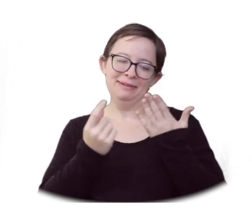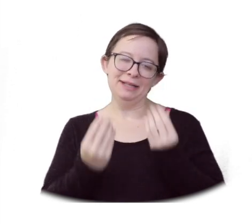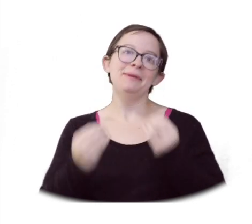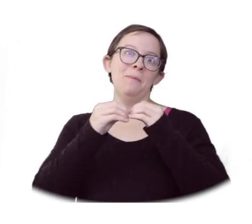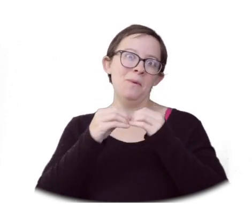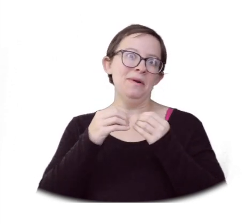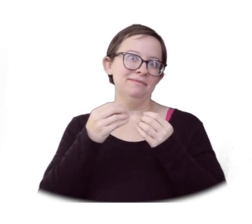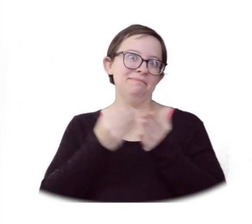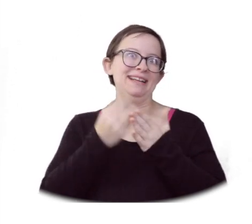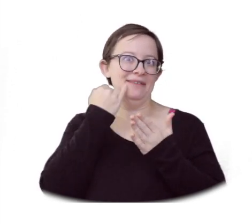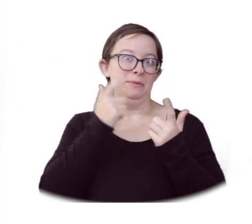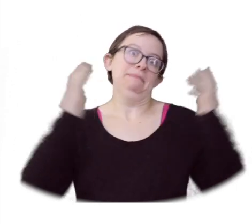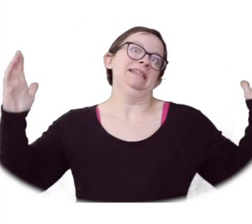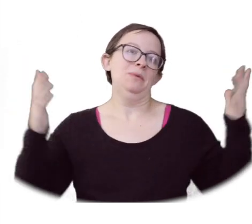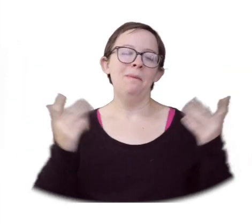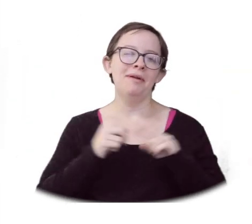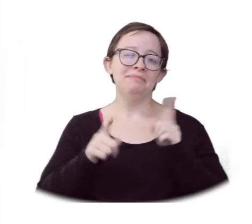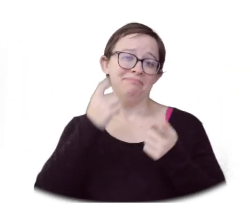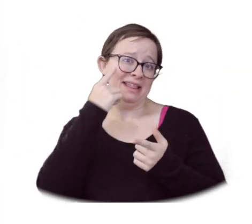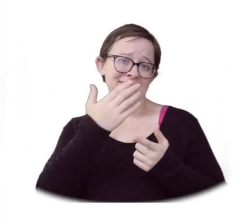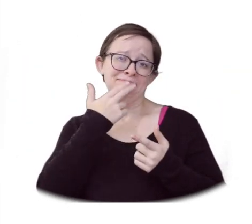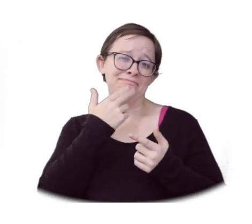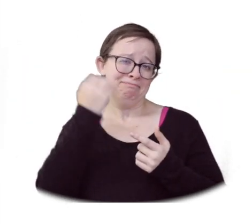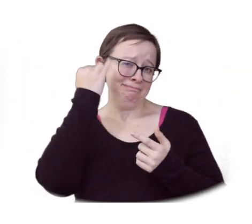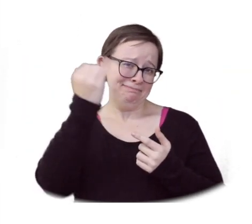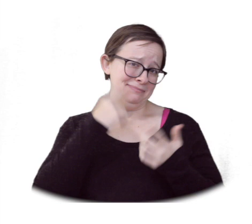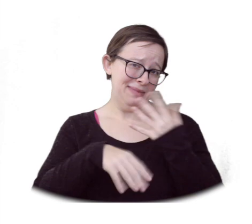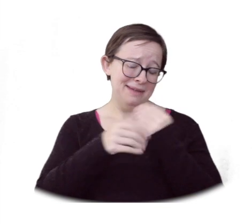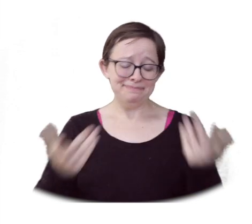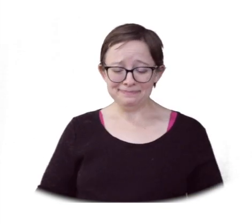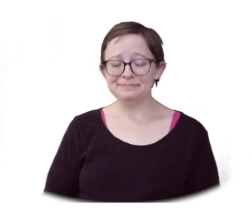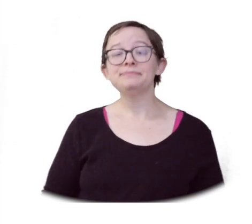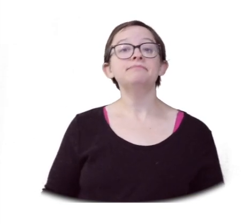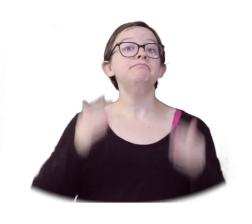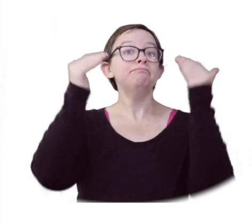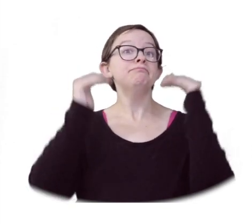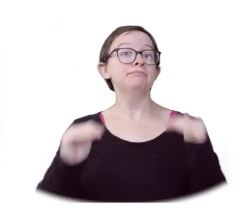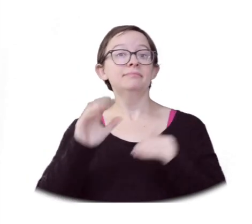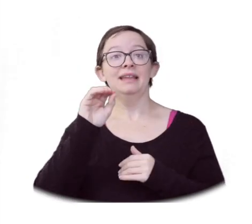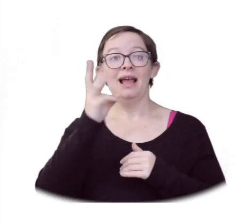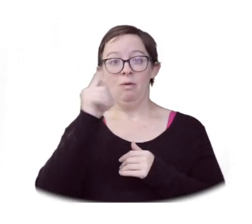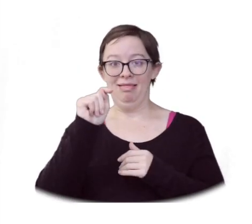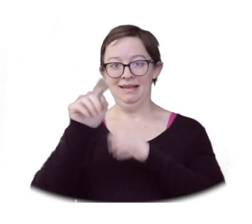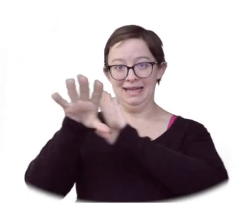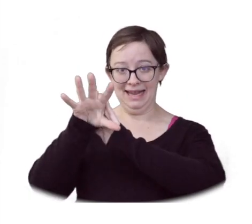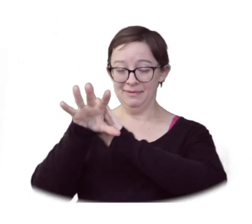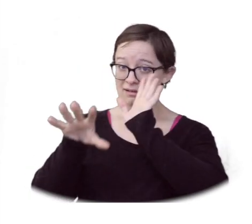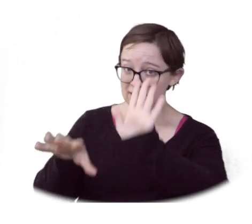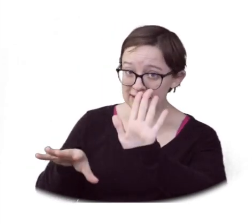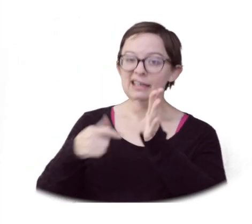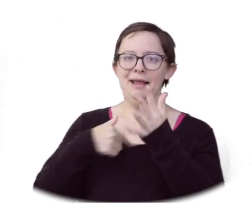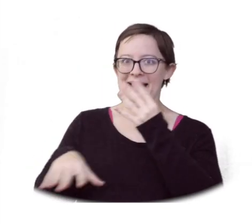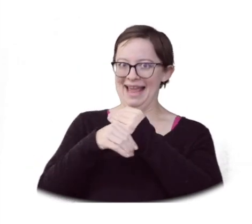not sure. It's probably a little bit more money if you want a really big one, but I think that's a really cute idea to put on there. Next is the outlet